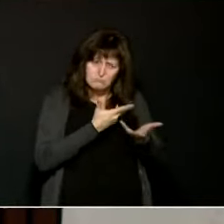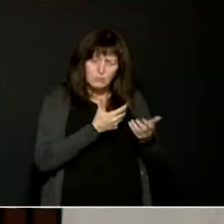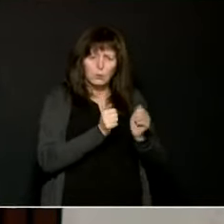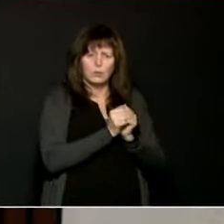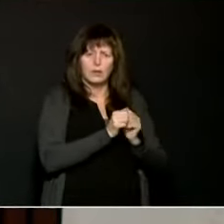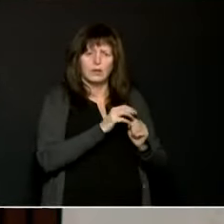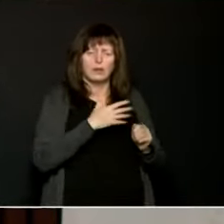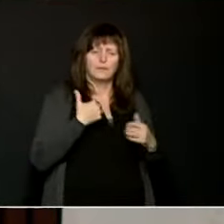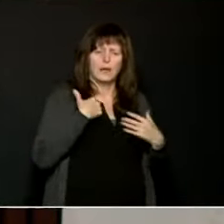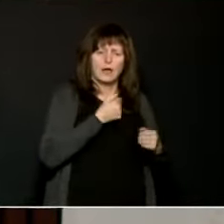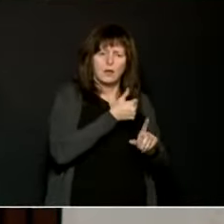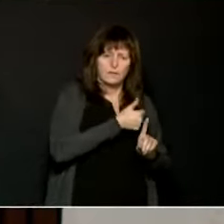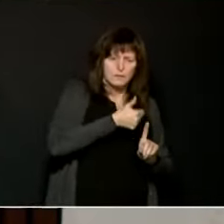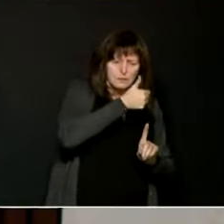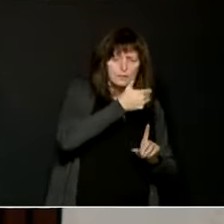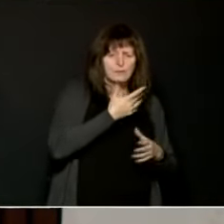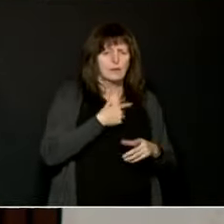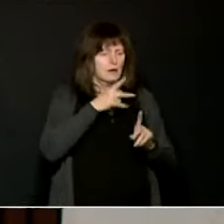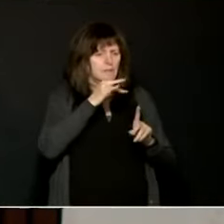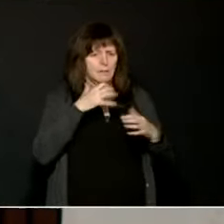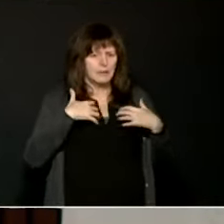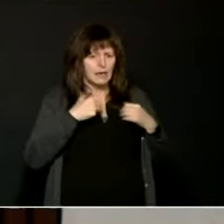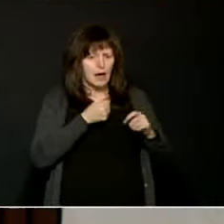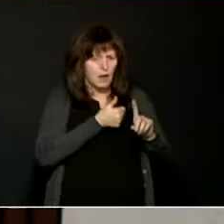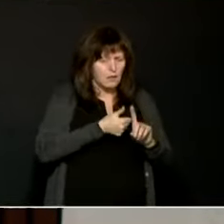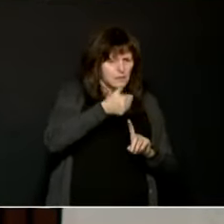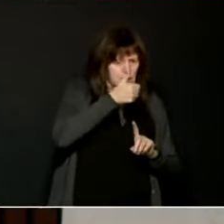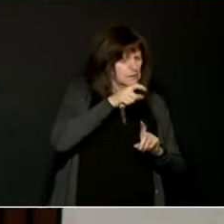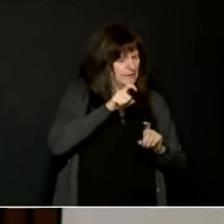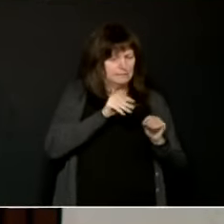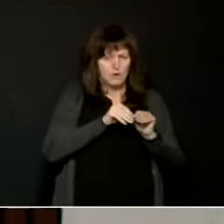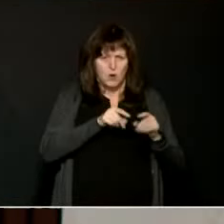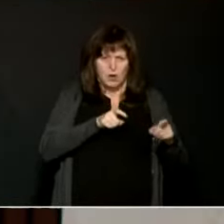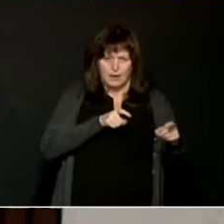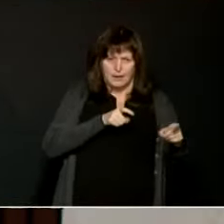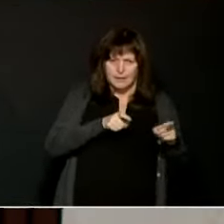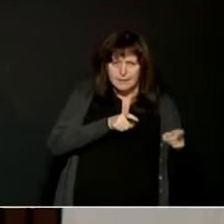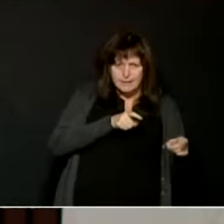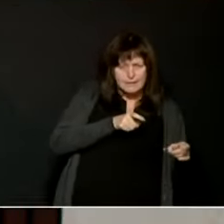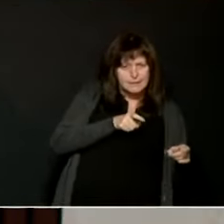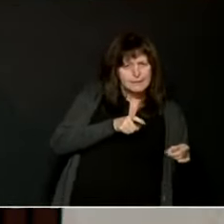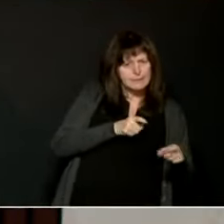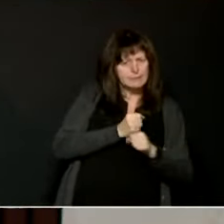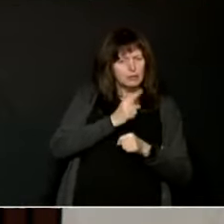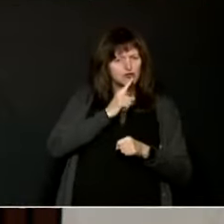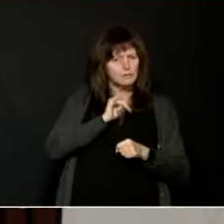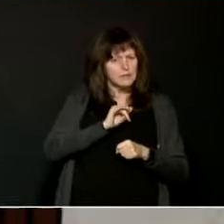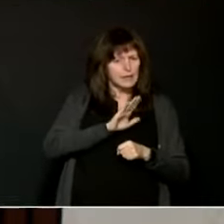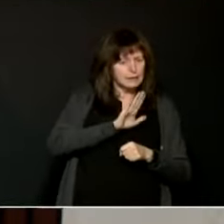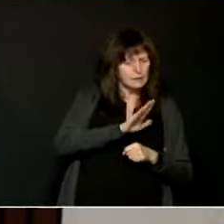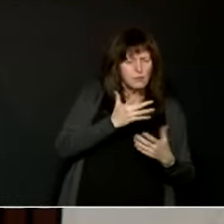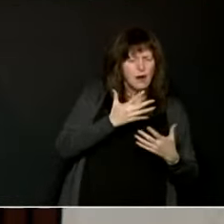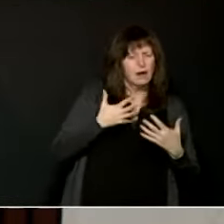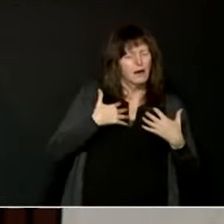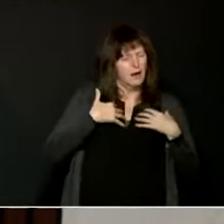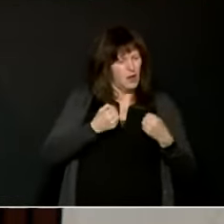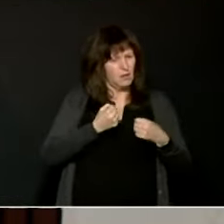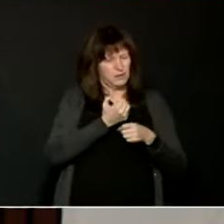health measures were urgently needed to help ensure the continued health and safety of people in that